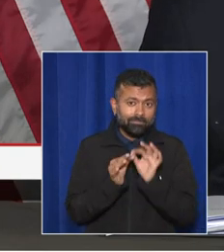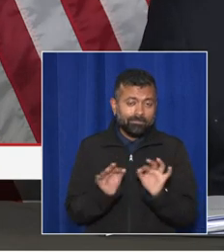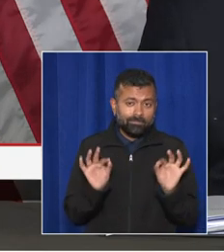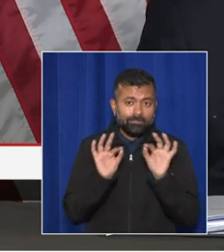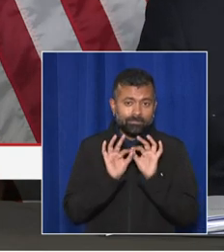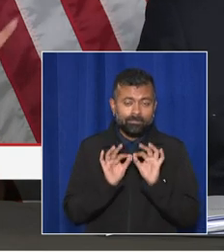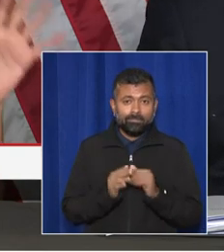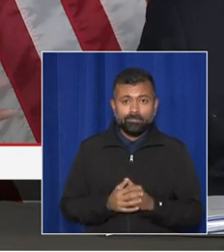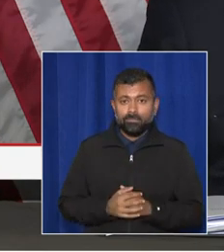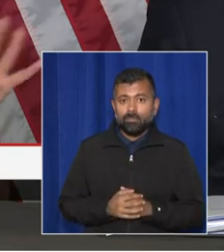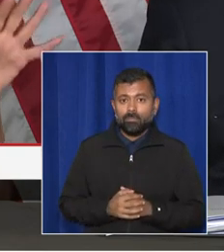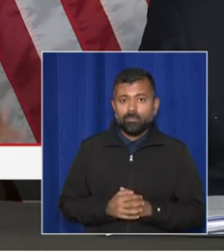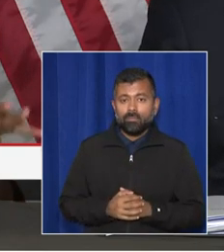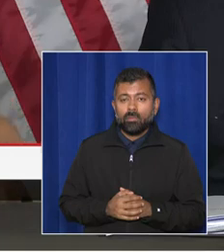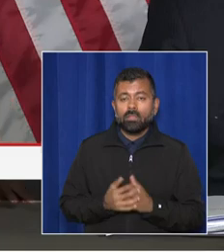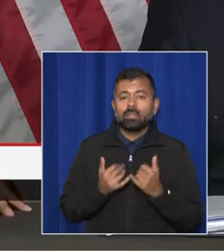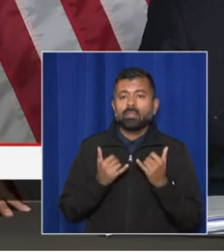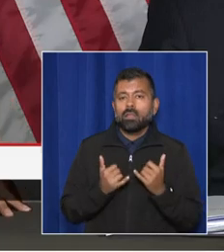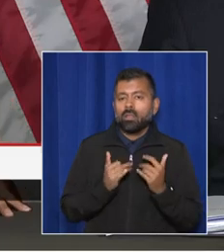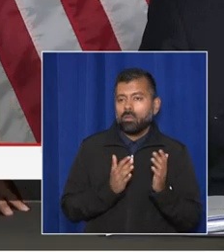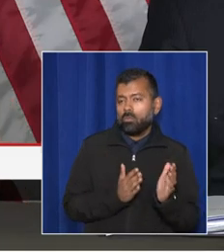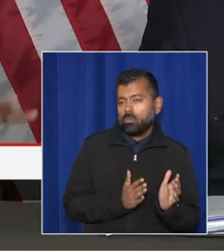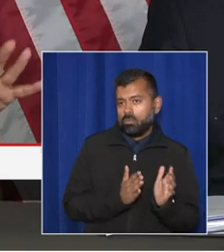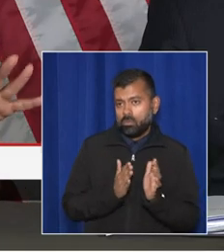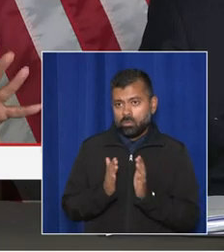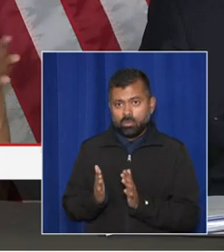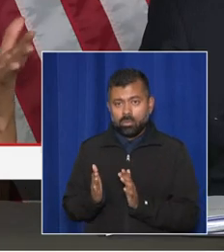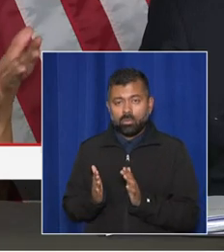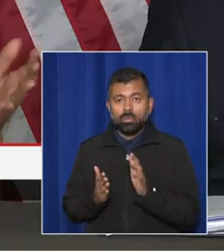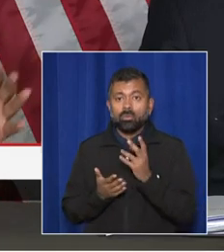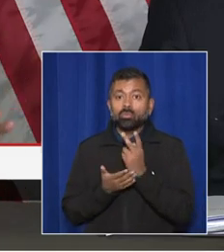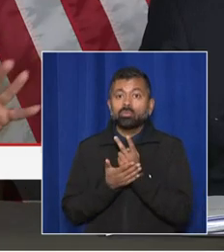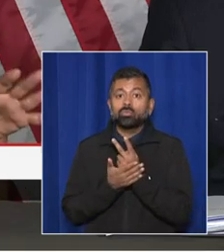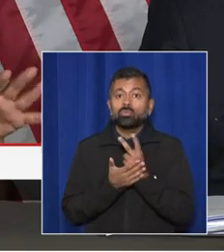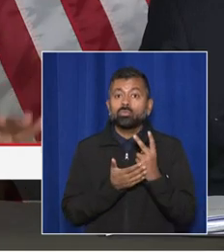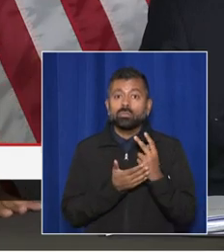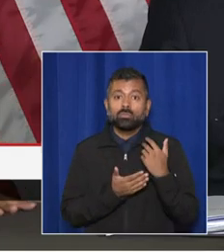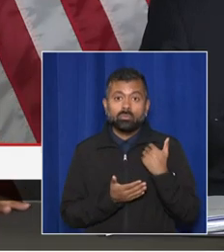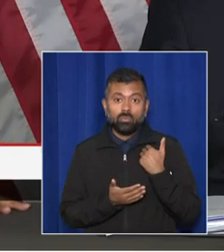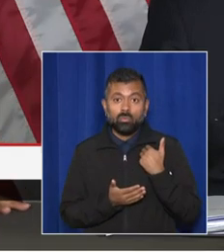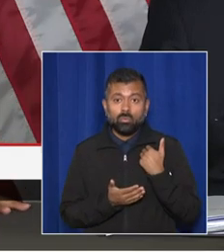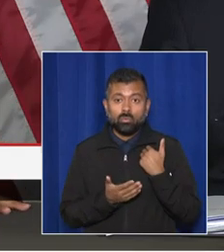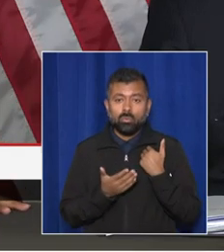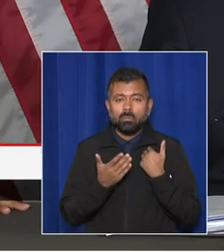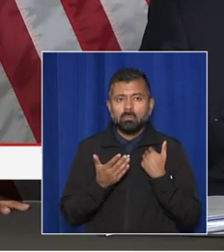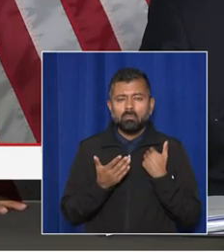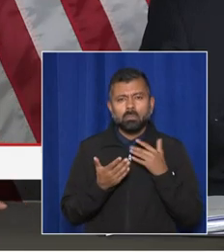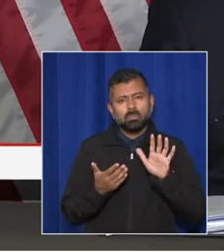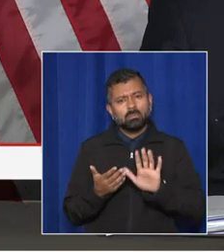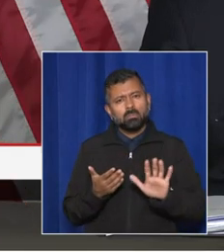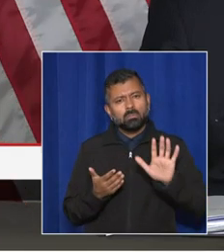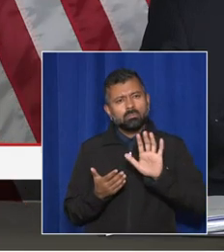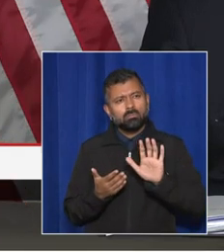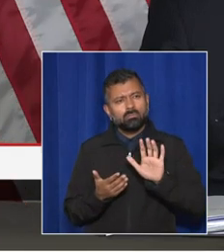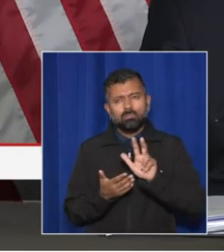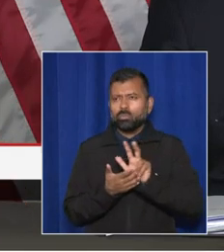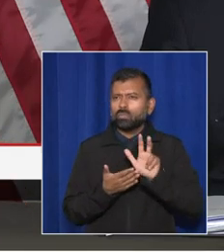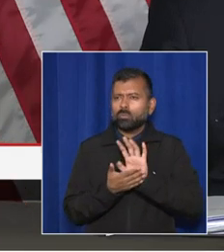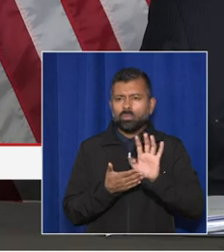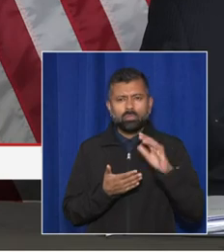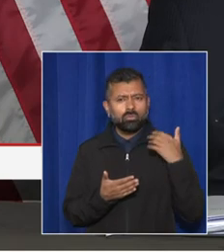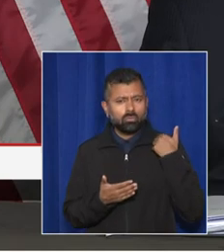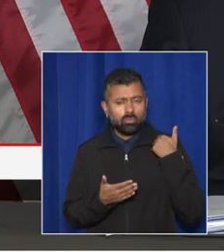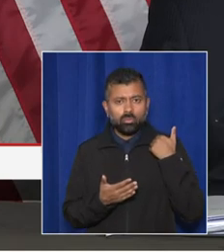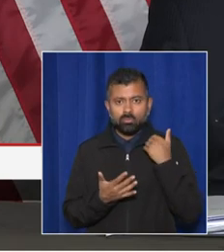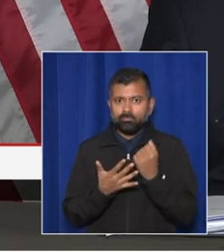however, like if you, 2 weeks ago, that was my biggest, well, maybe not 2 weeks, 4 weeks ago, that may have been my biggest concern. My biggest